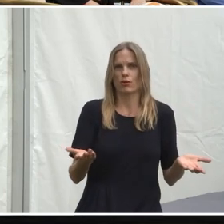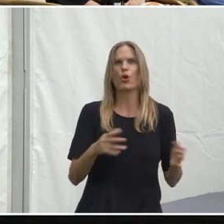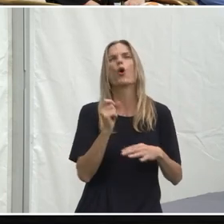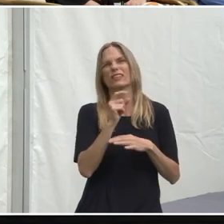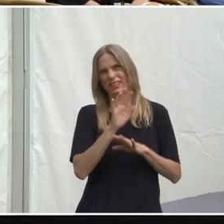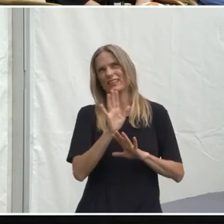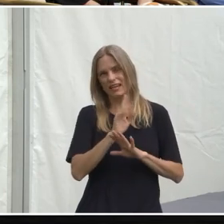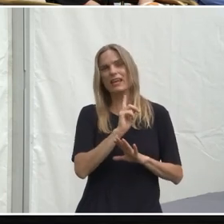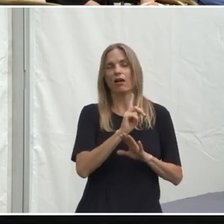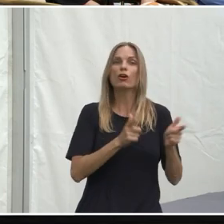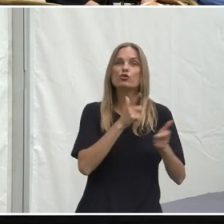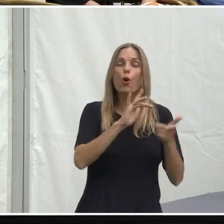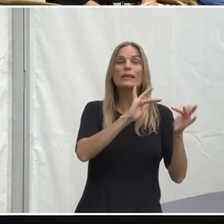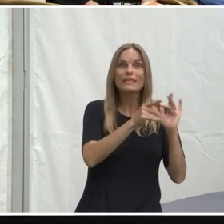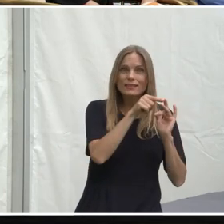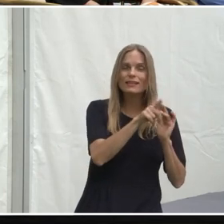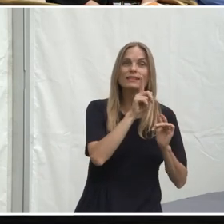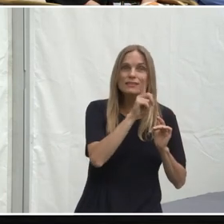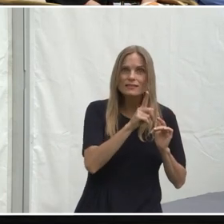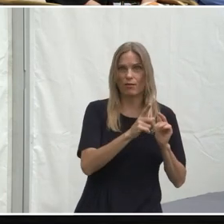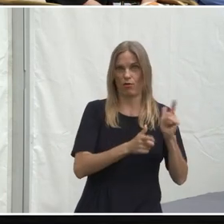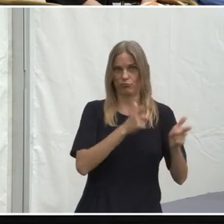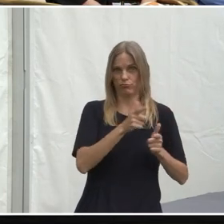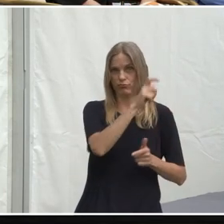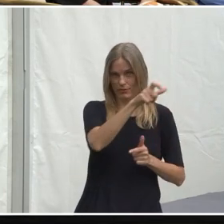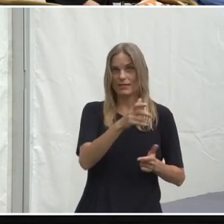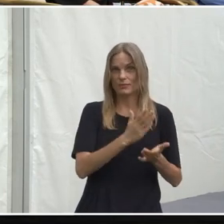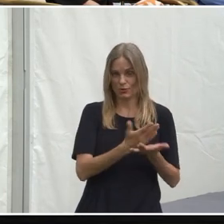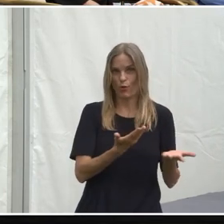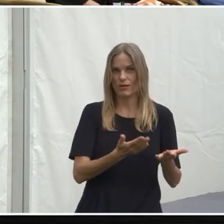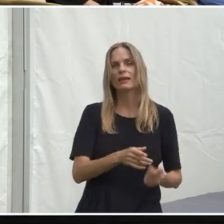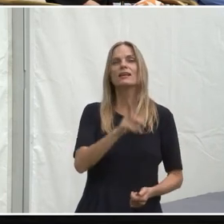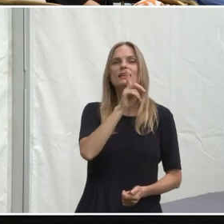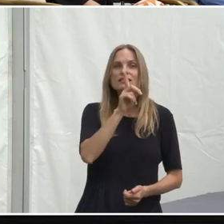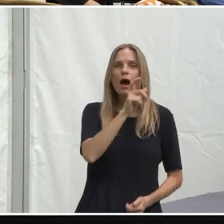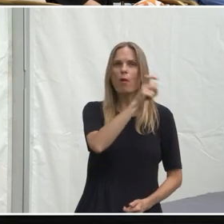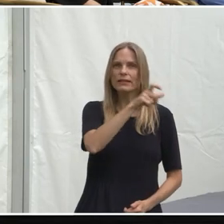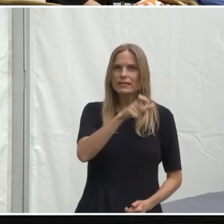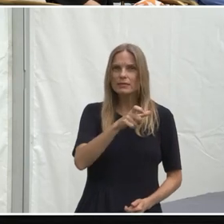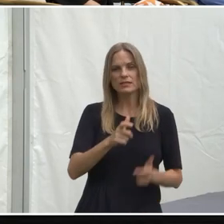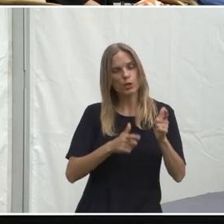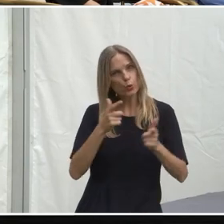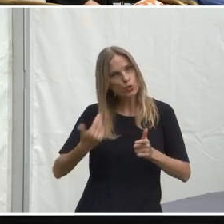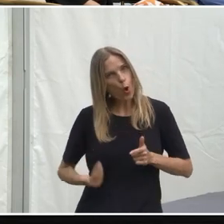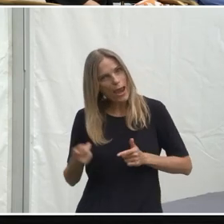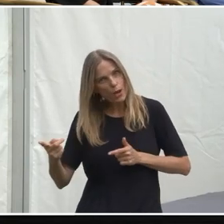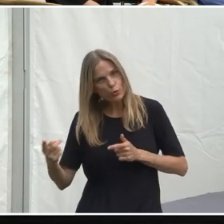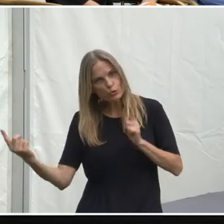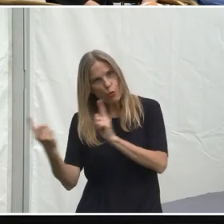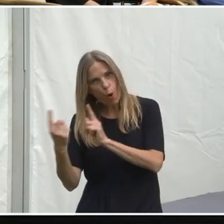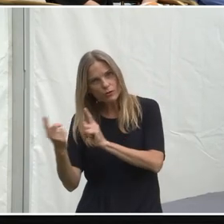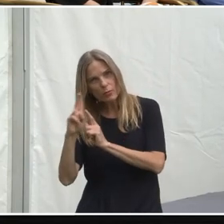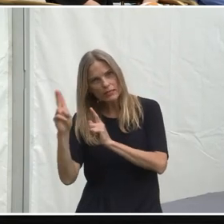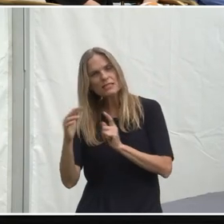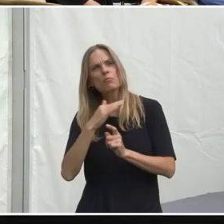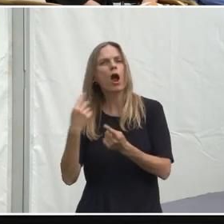the same people that you meet. Or you are AI bot. So the same people that you're meeting in real life, you're often talking to